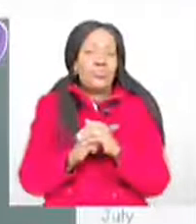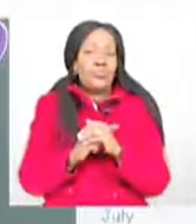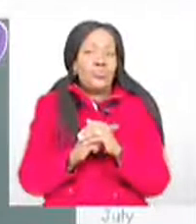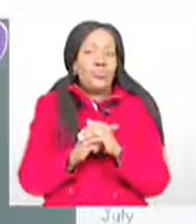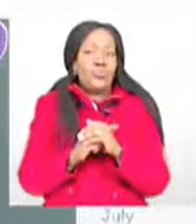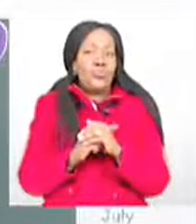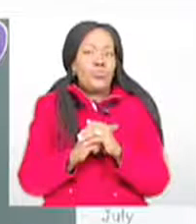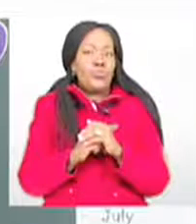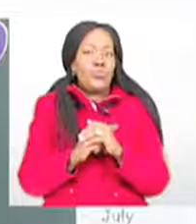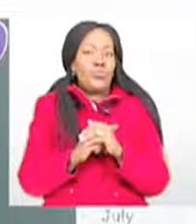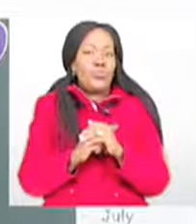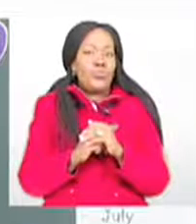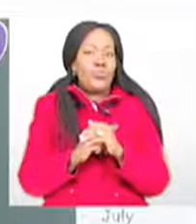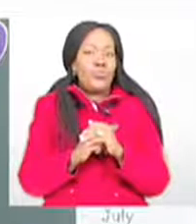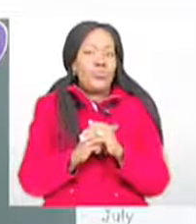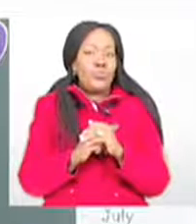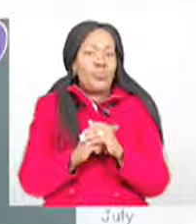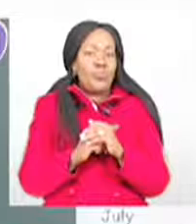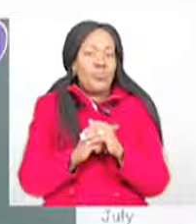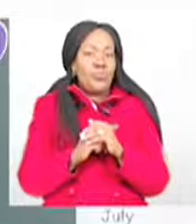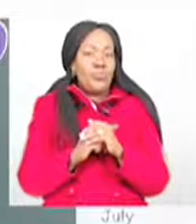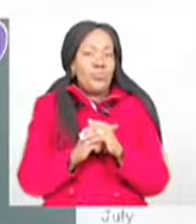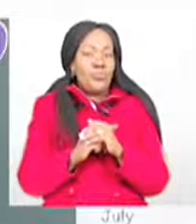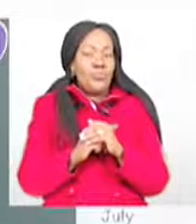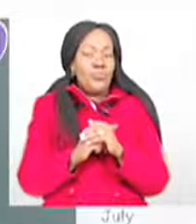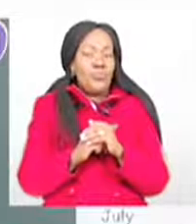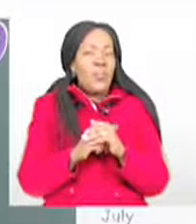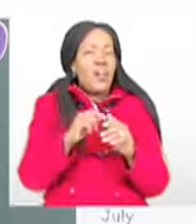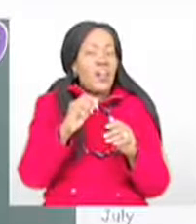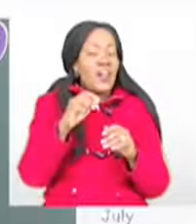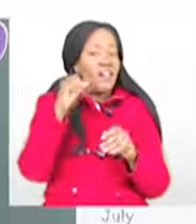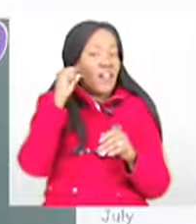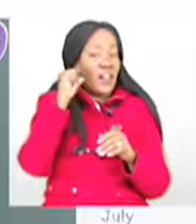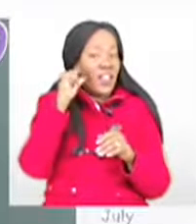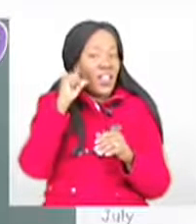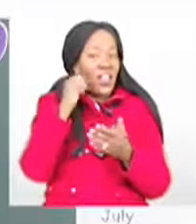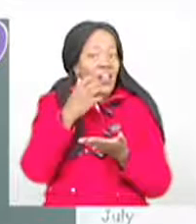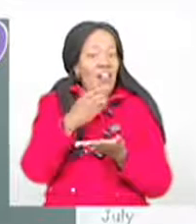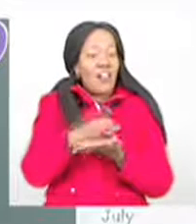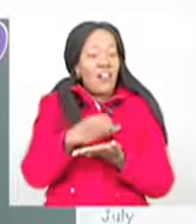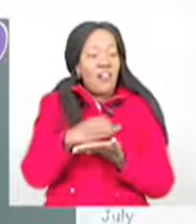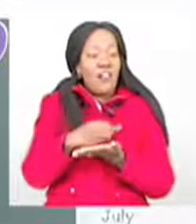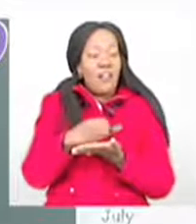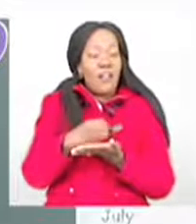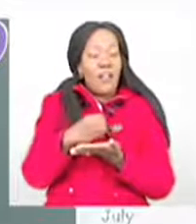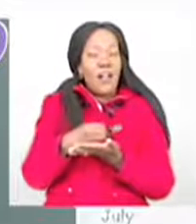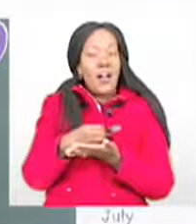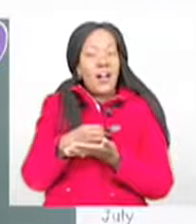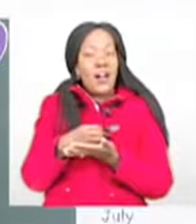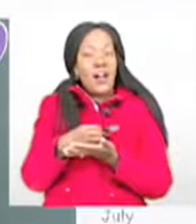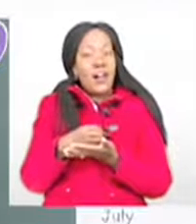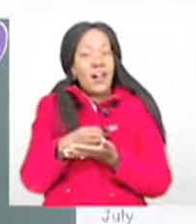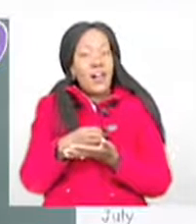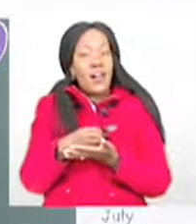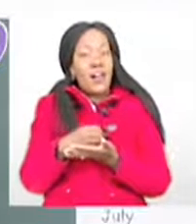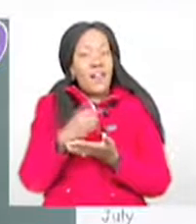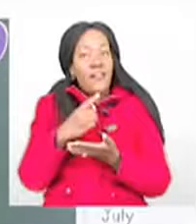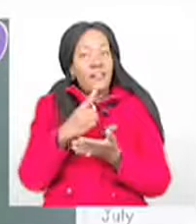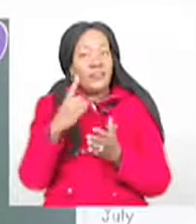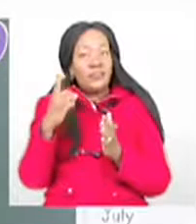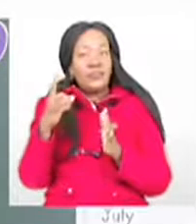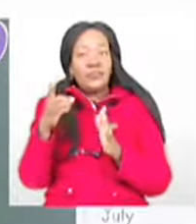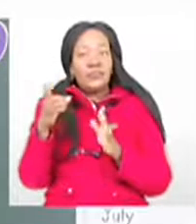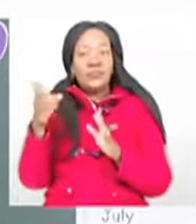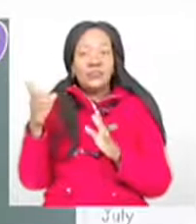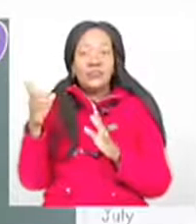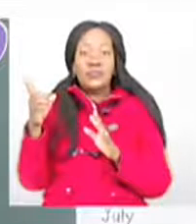color yellow. I have a yellow mug. If you look on the board,